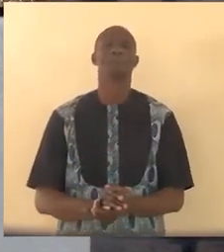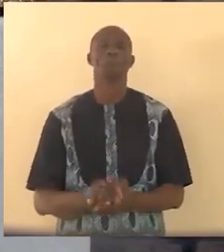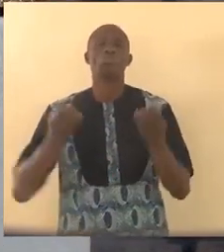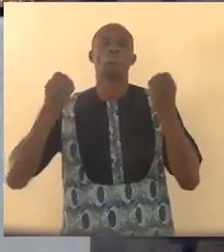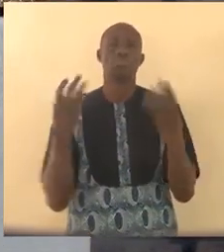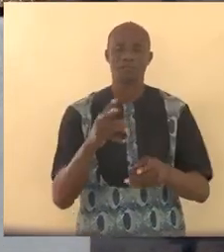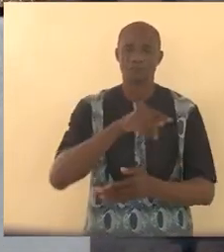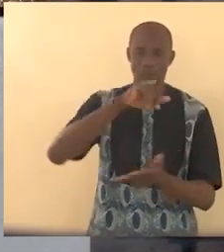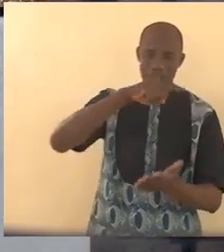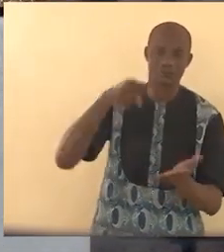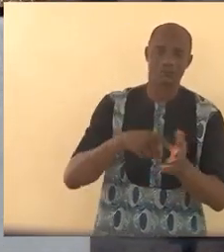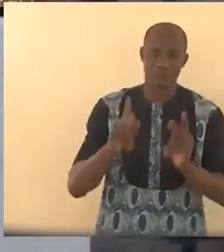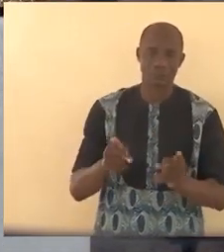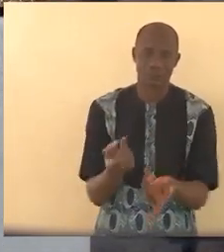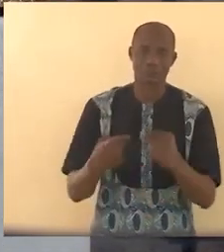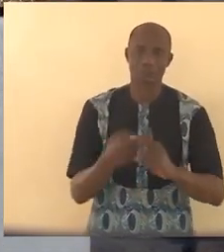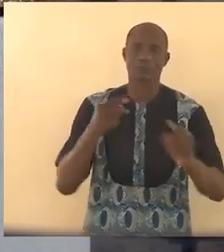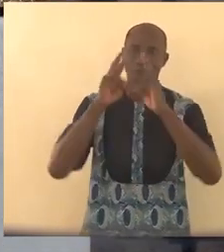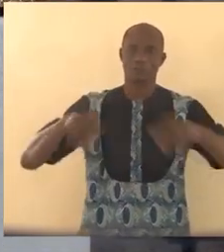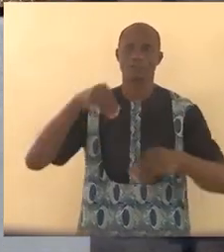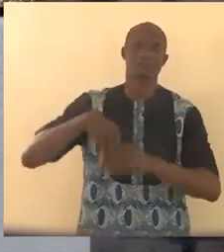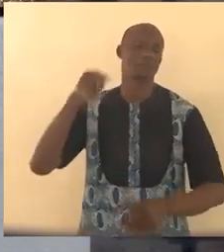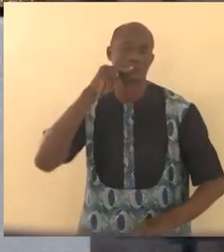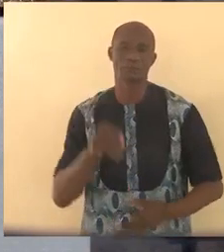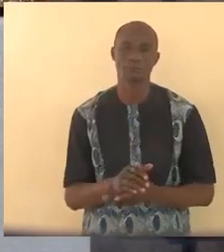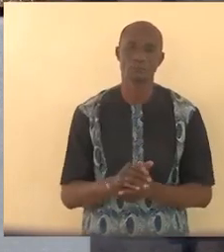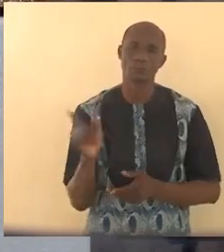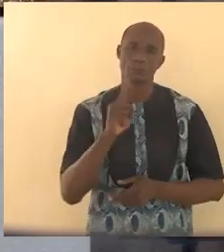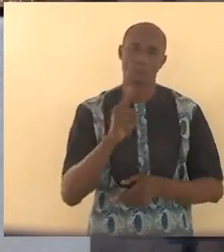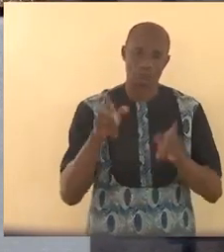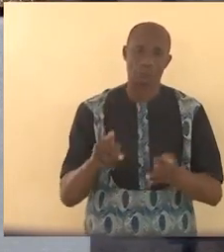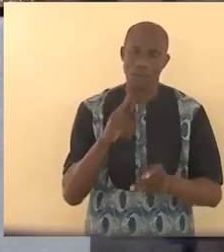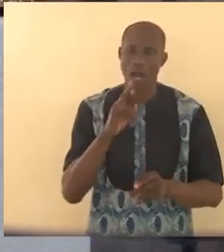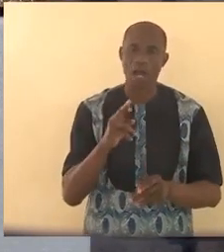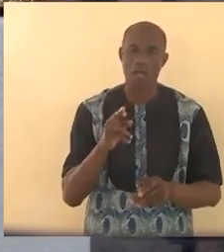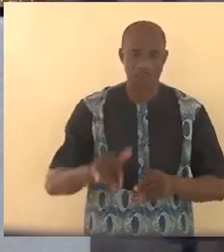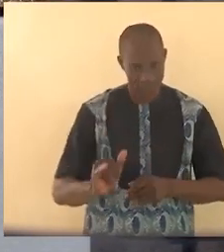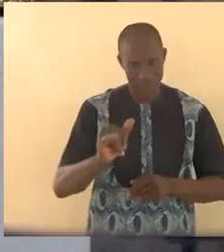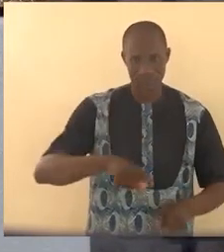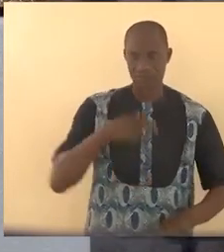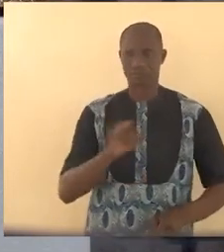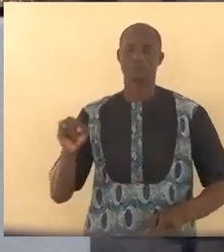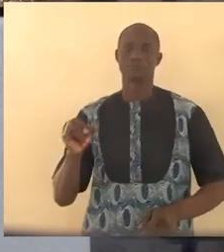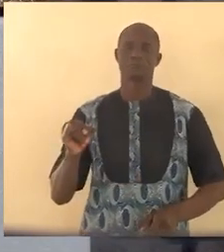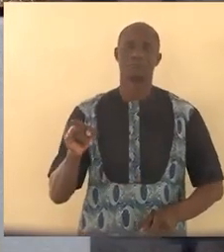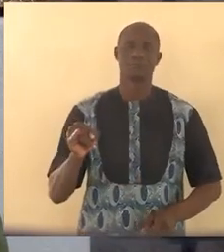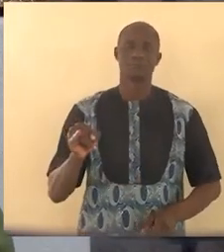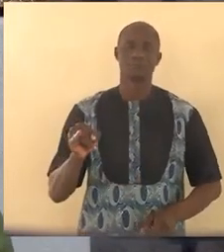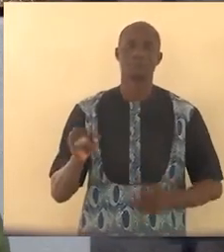I mean, a lot of these people come from villages in Nigeria where people are still living in